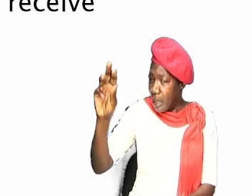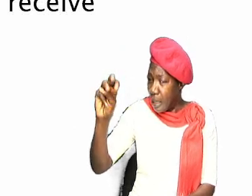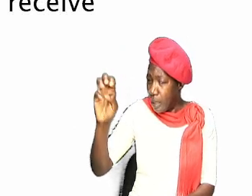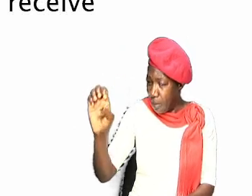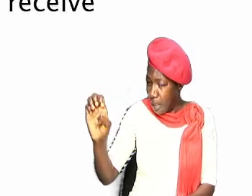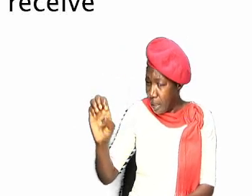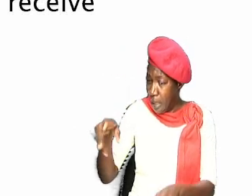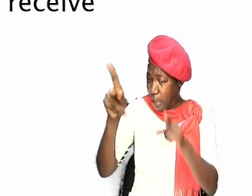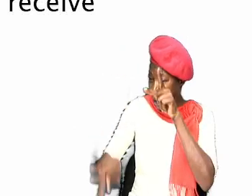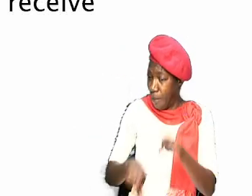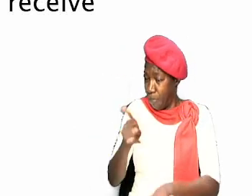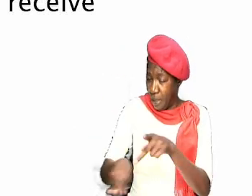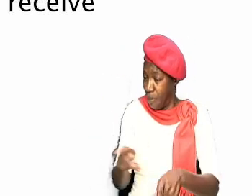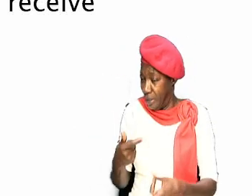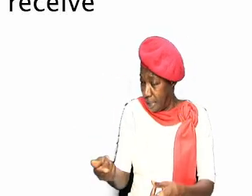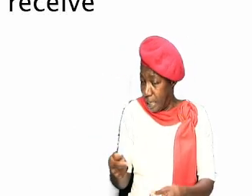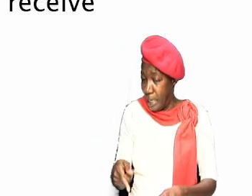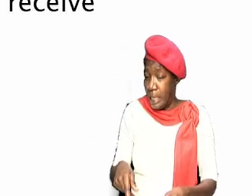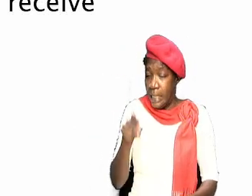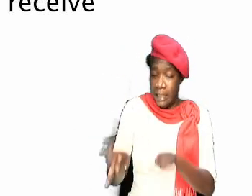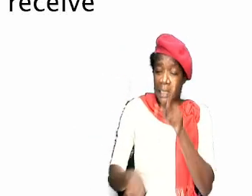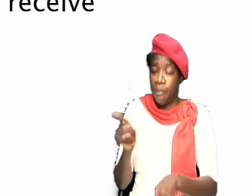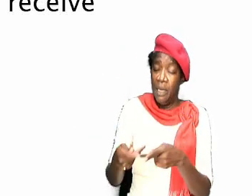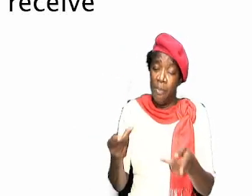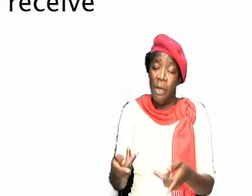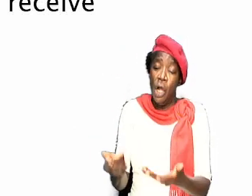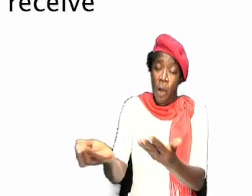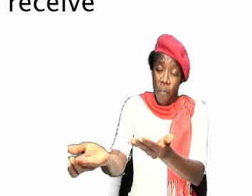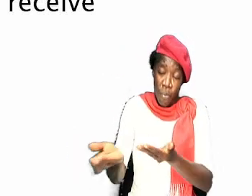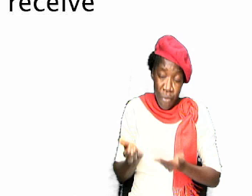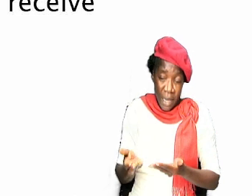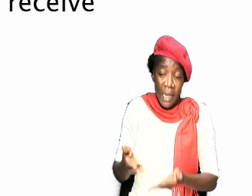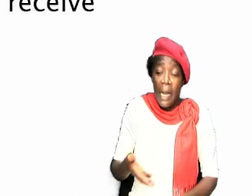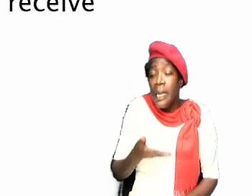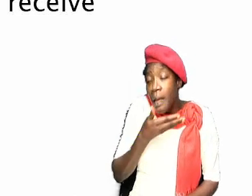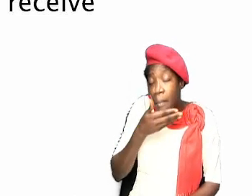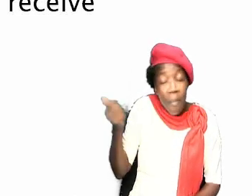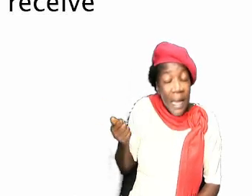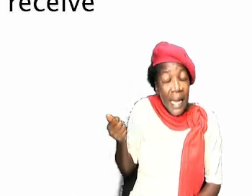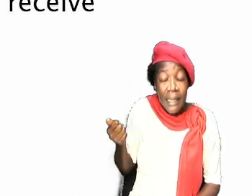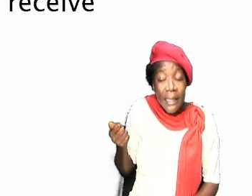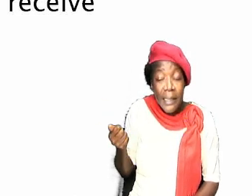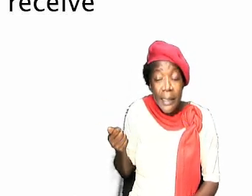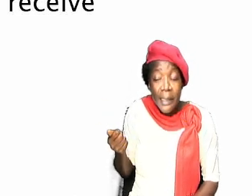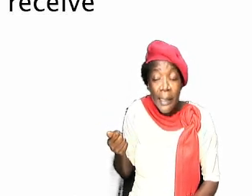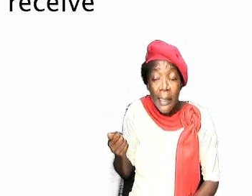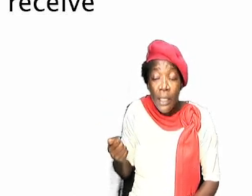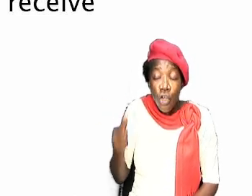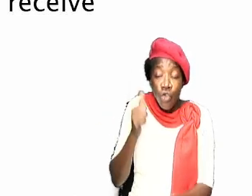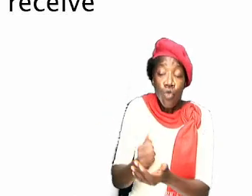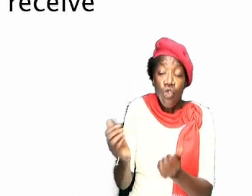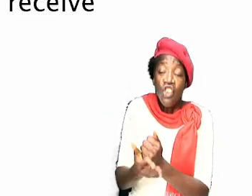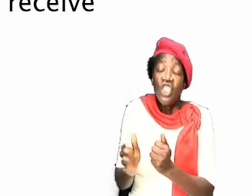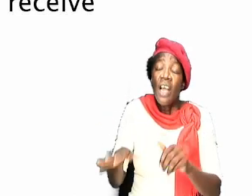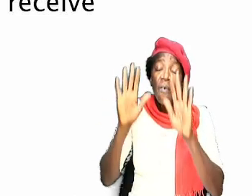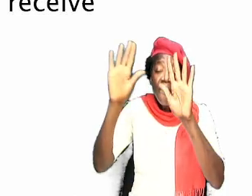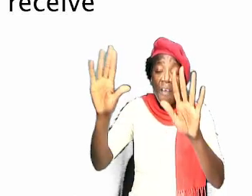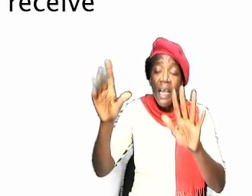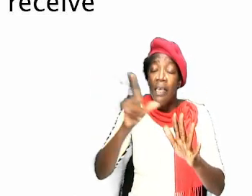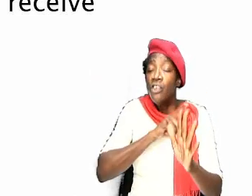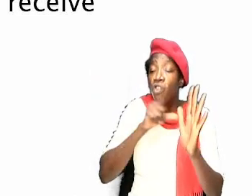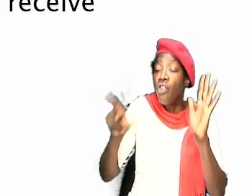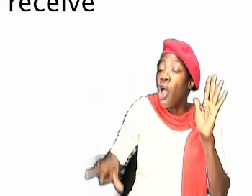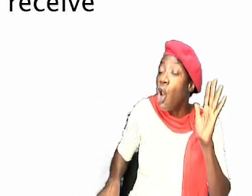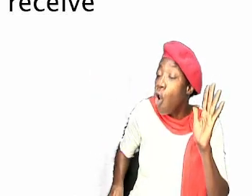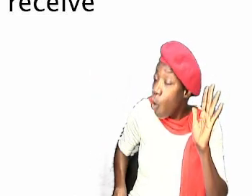the people that brought the best of the spoils from the Amalekites to sacrifice unto the Lord.